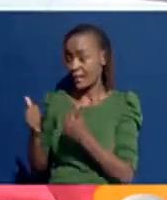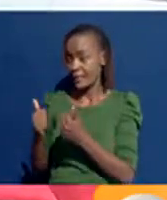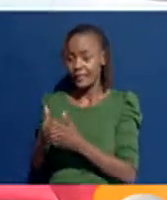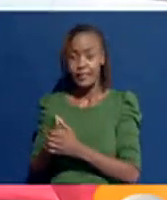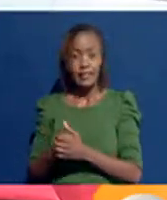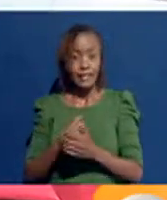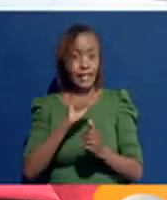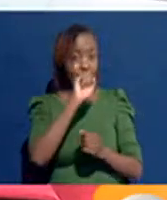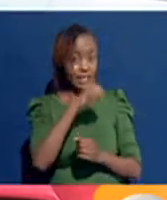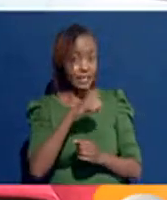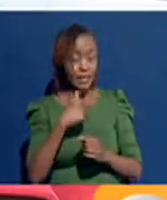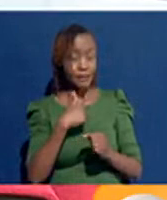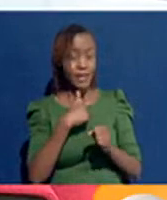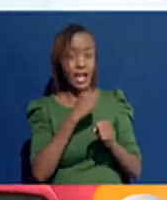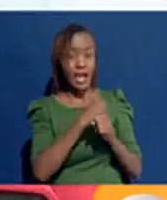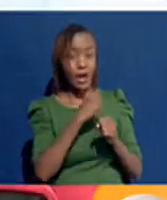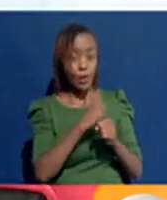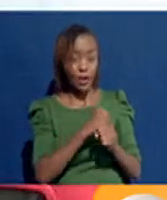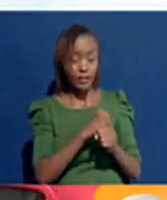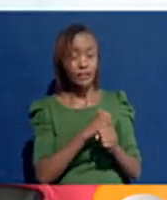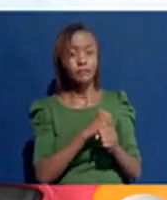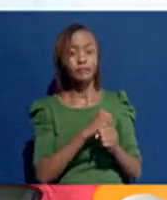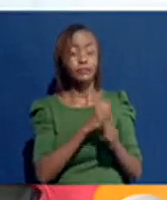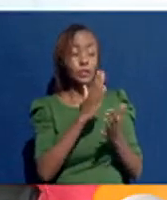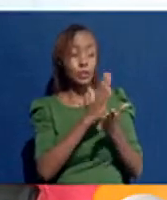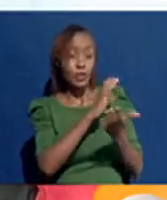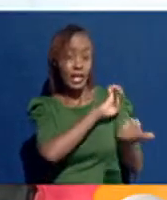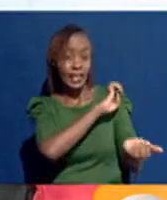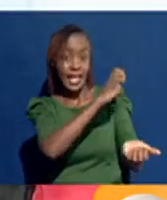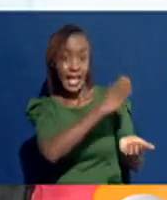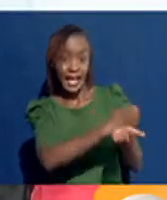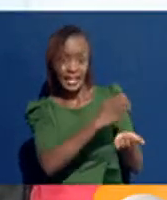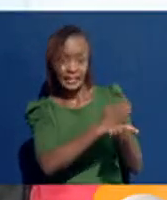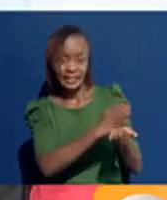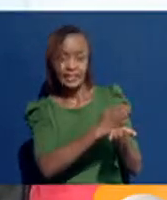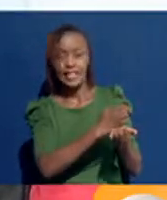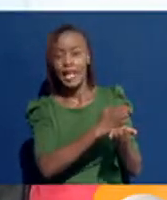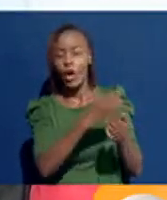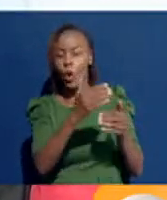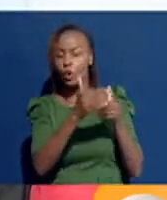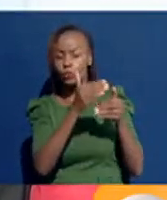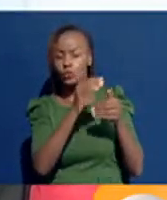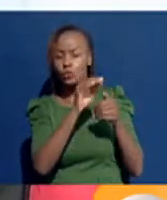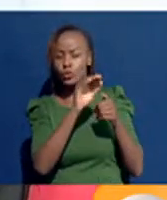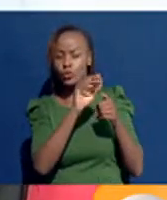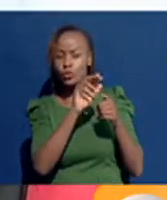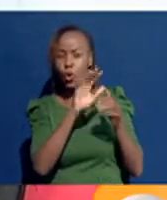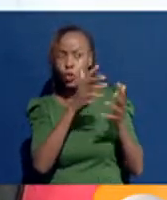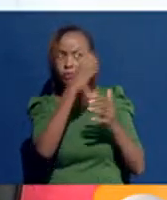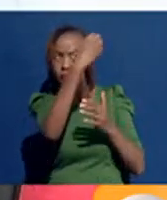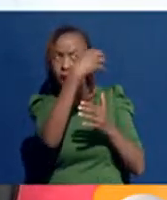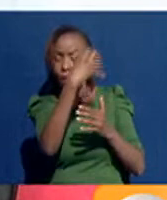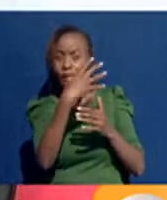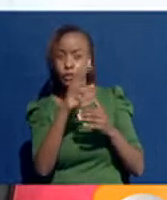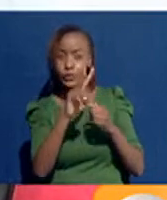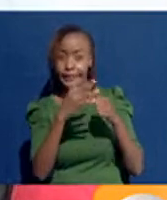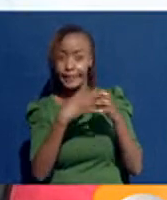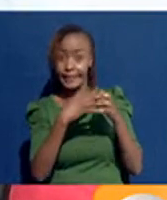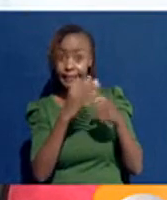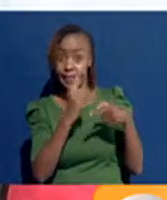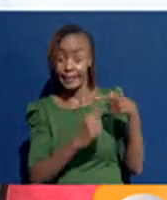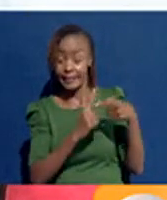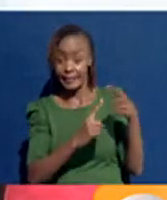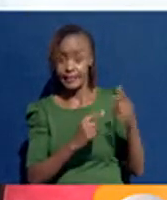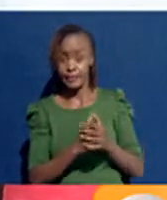worked in the energy sector for the last 3 decades. That's about 28 years or so. And coming to the